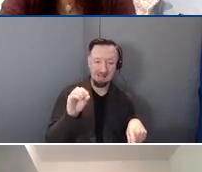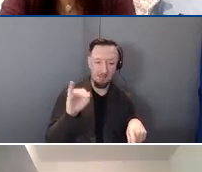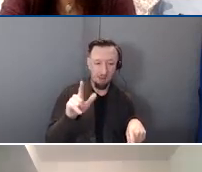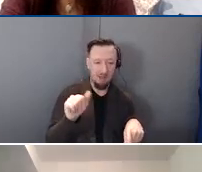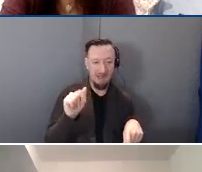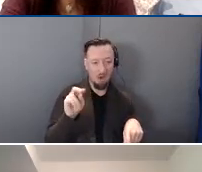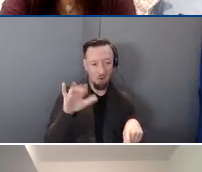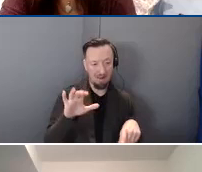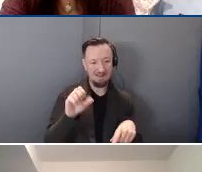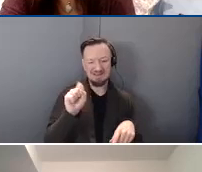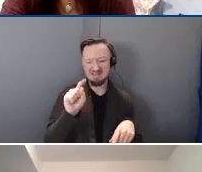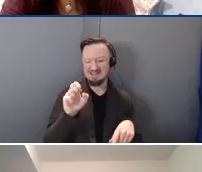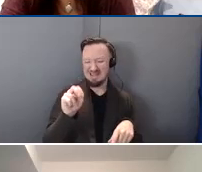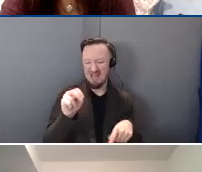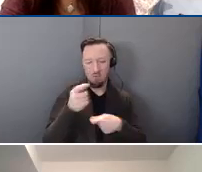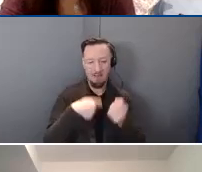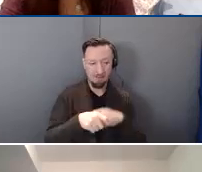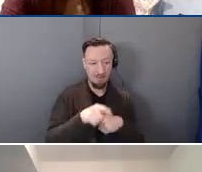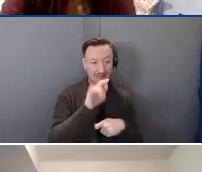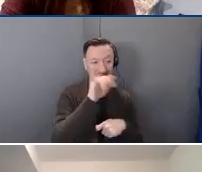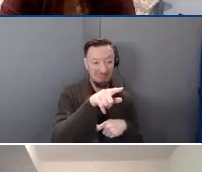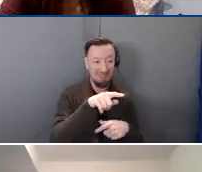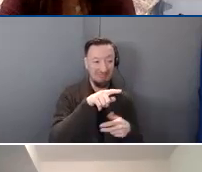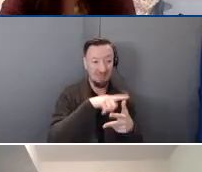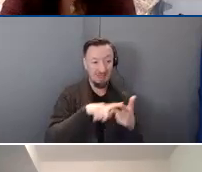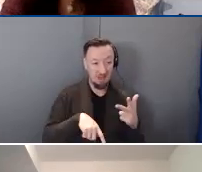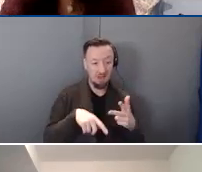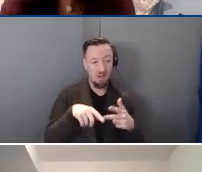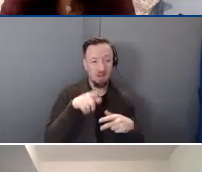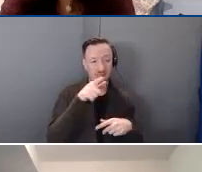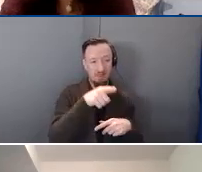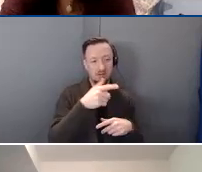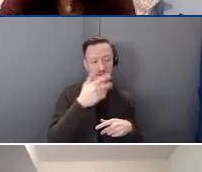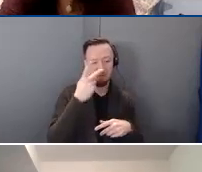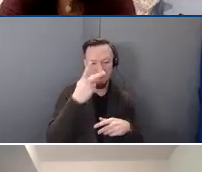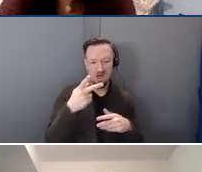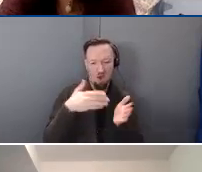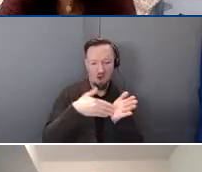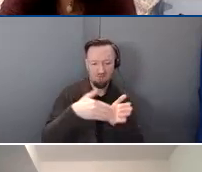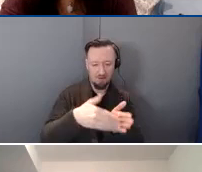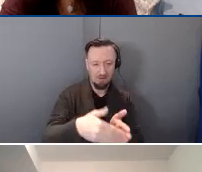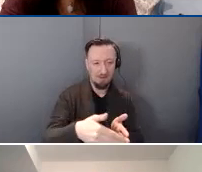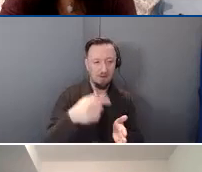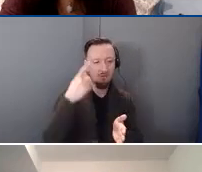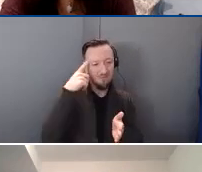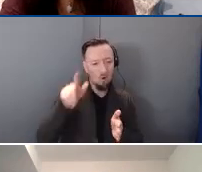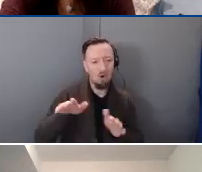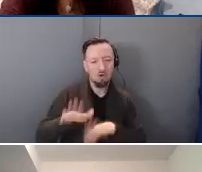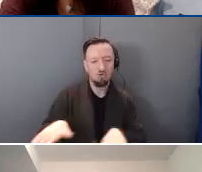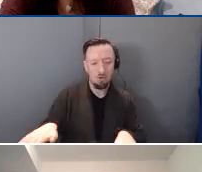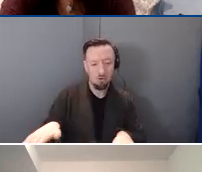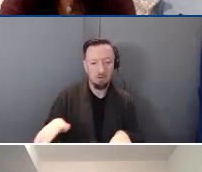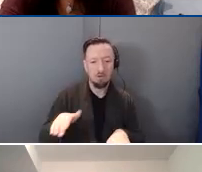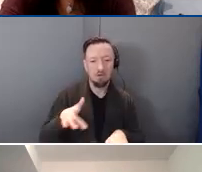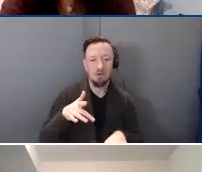placement, these are procedures that we're going to see most commonly performed on pediatric patients with